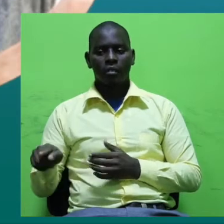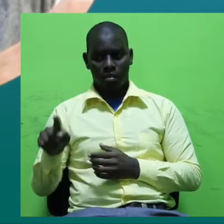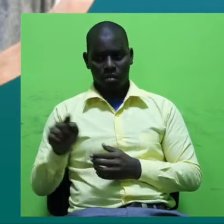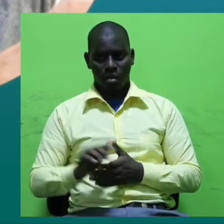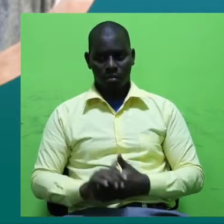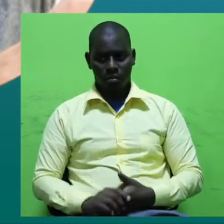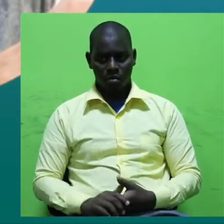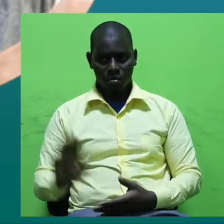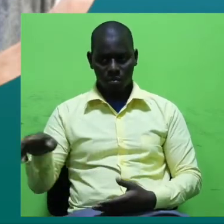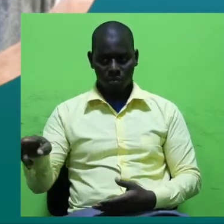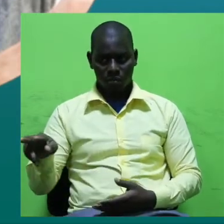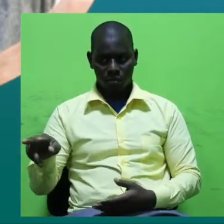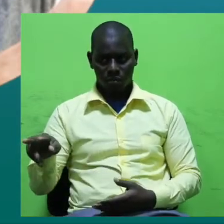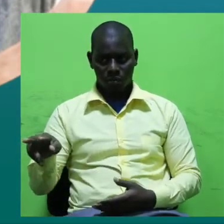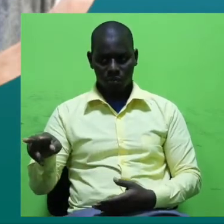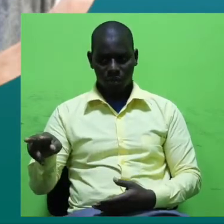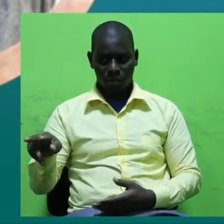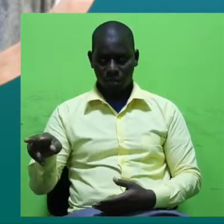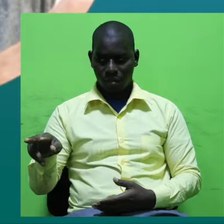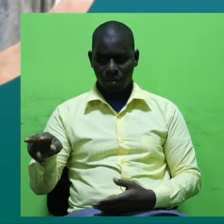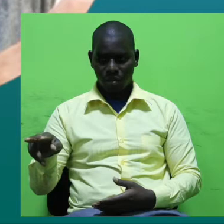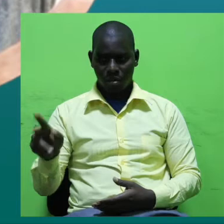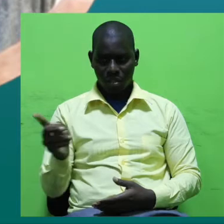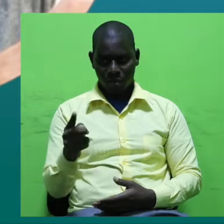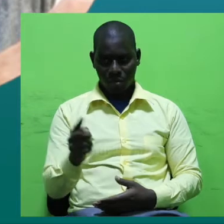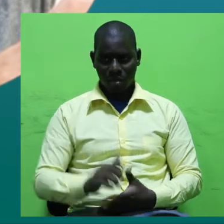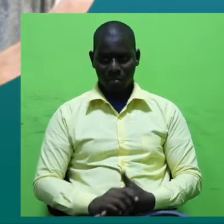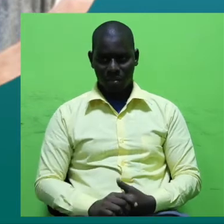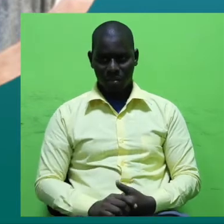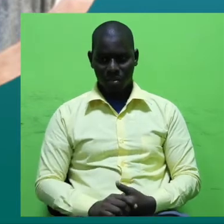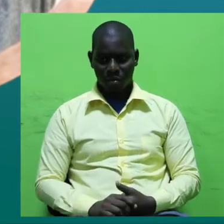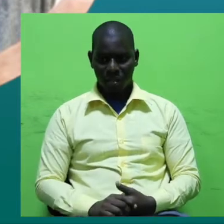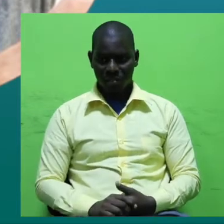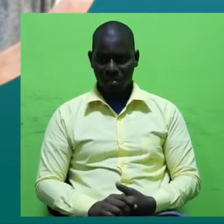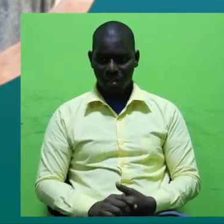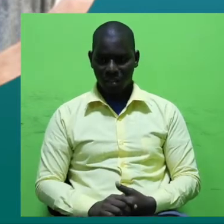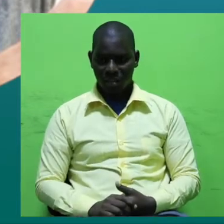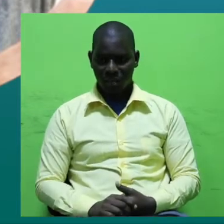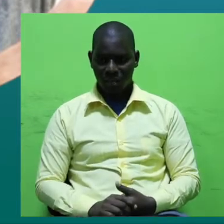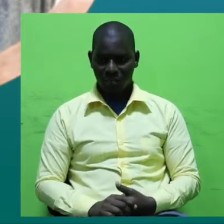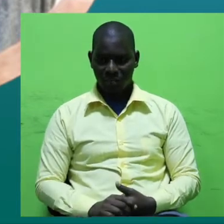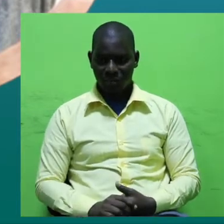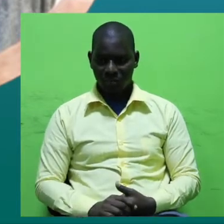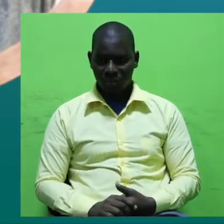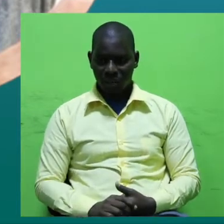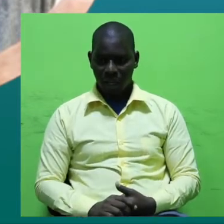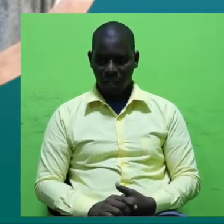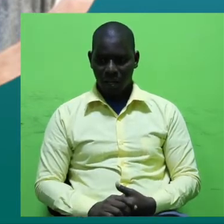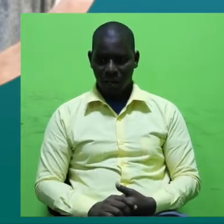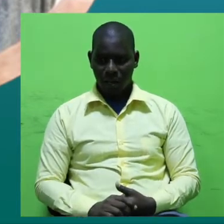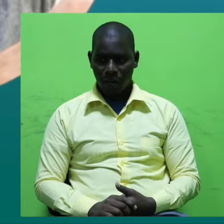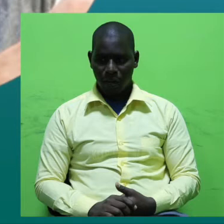many substances by touching them. Example, we can tell how rough and how smooth the things